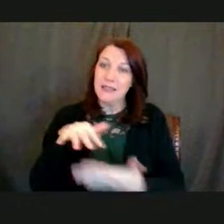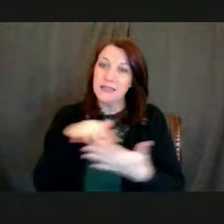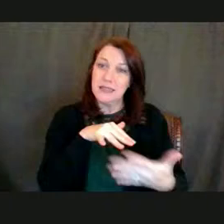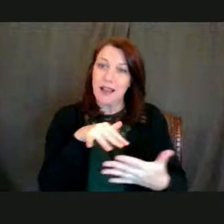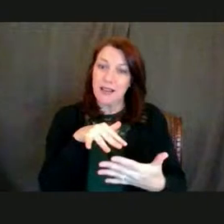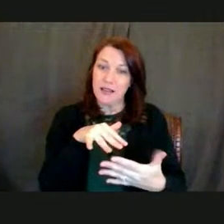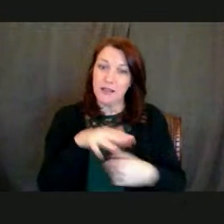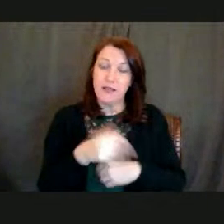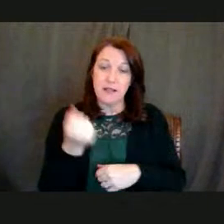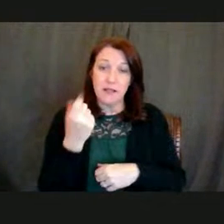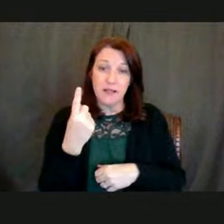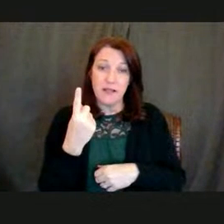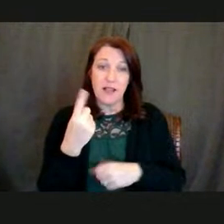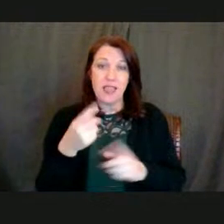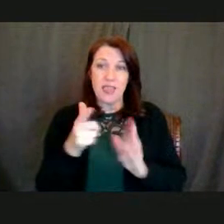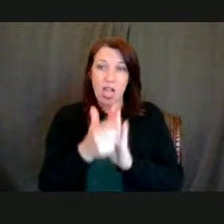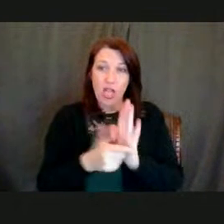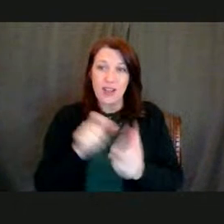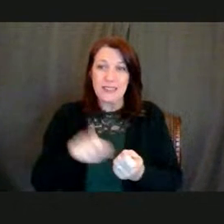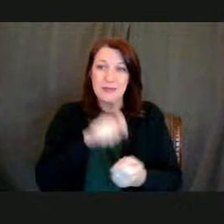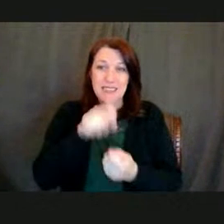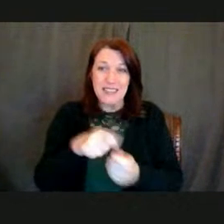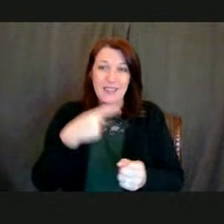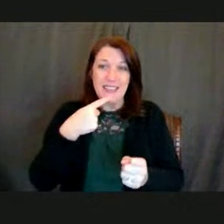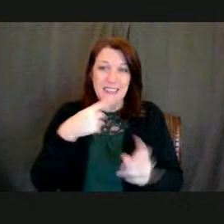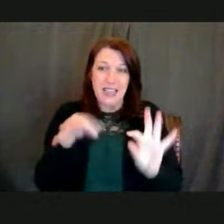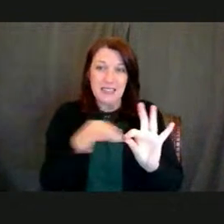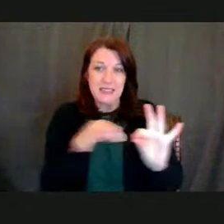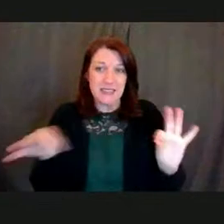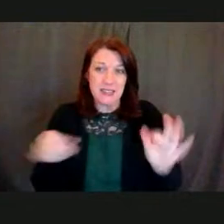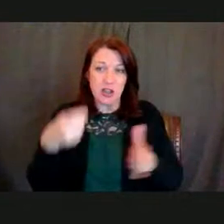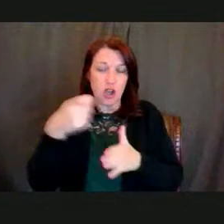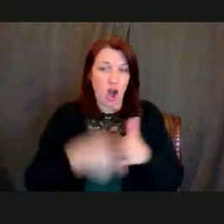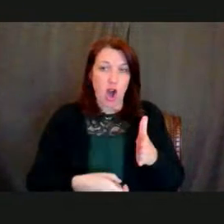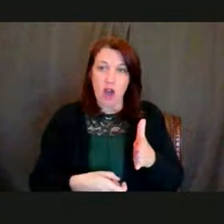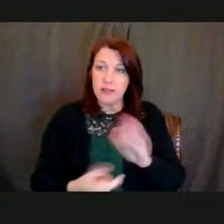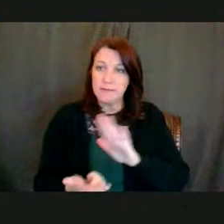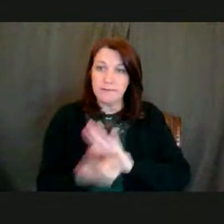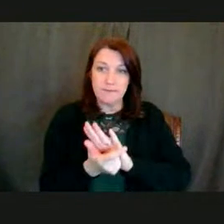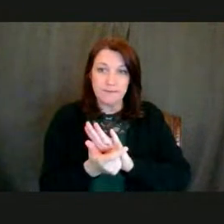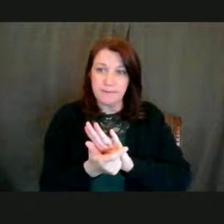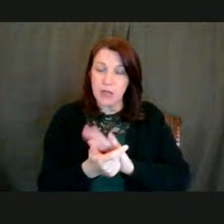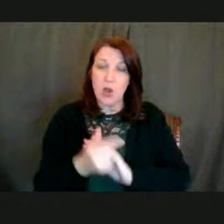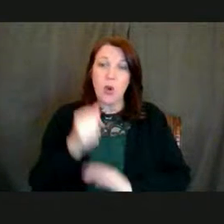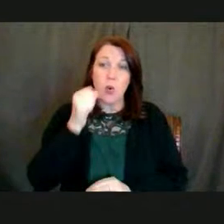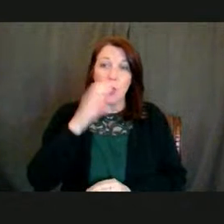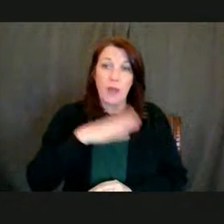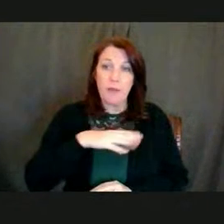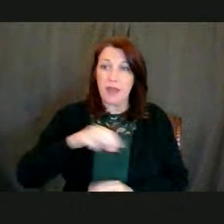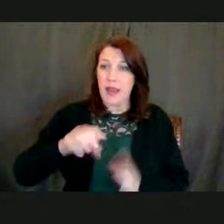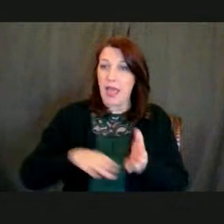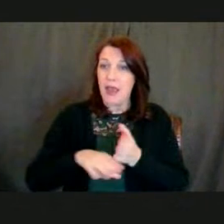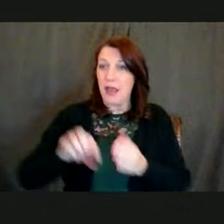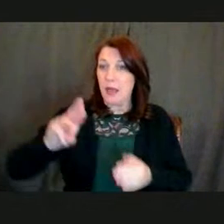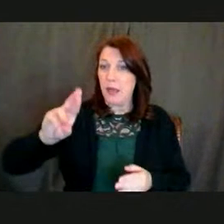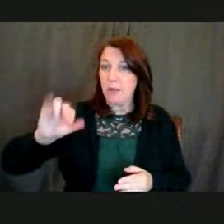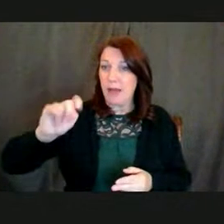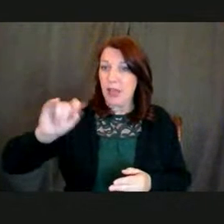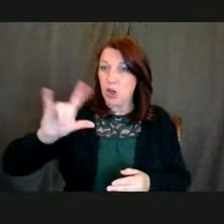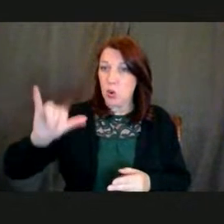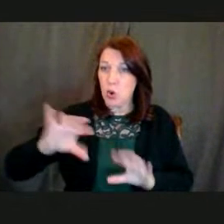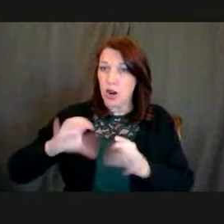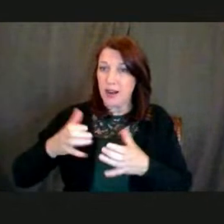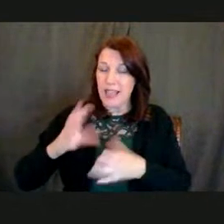study. In fact, the law specifically mentions this, that women and minorities must be included in NIH-funded